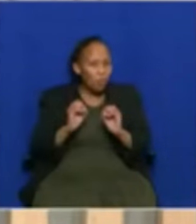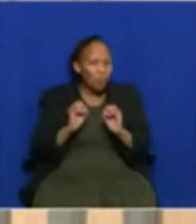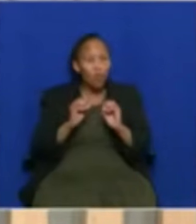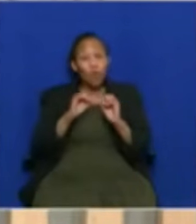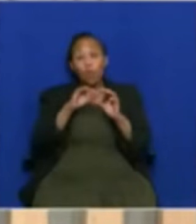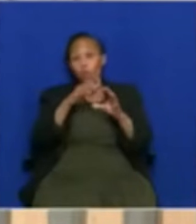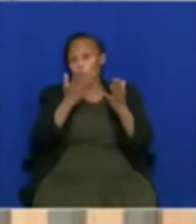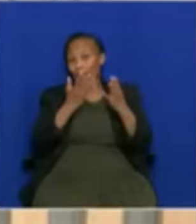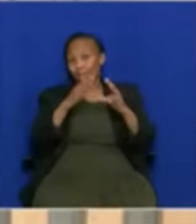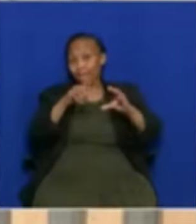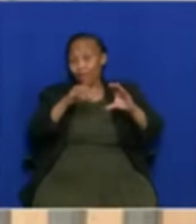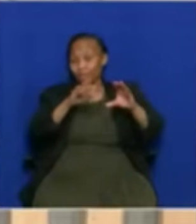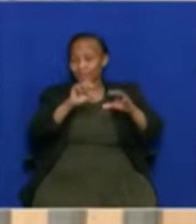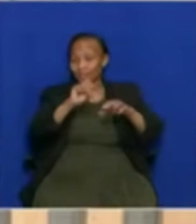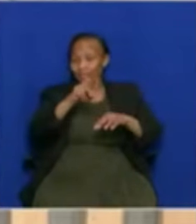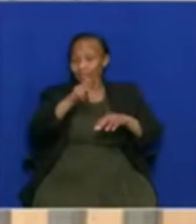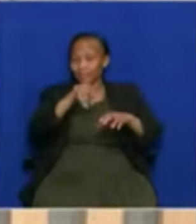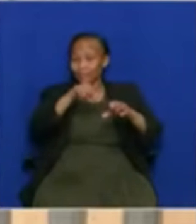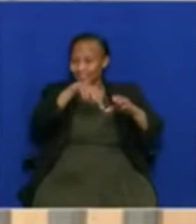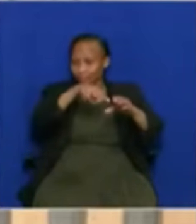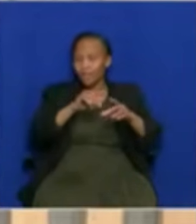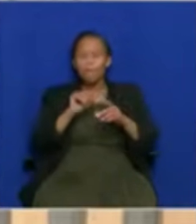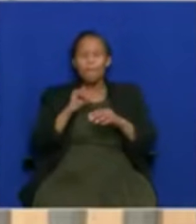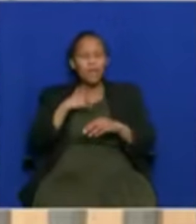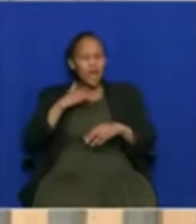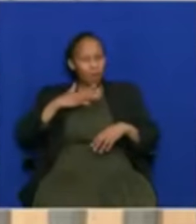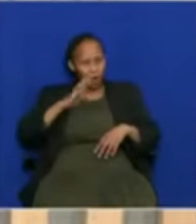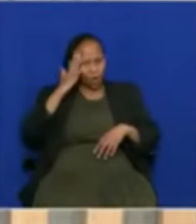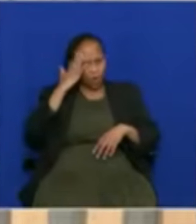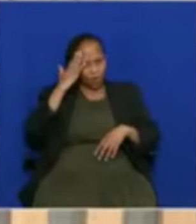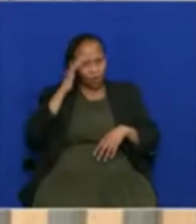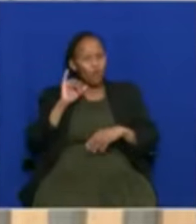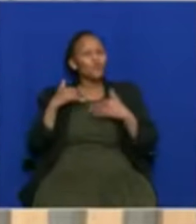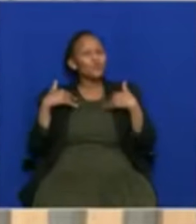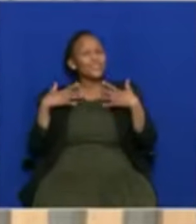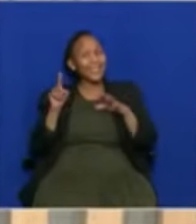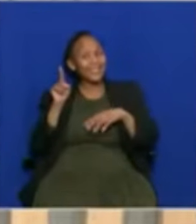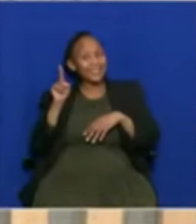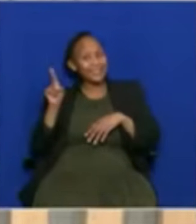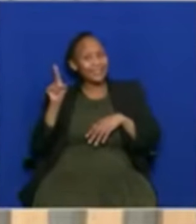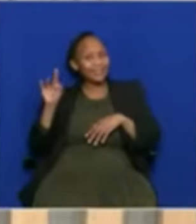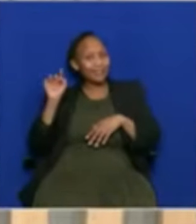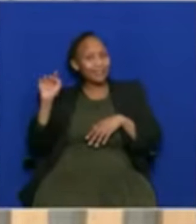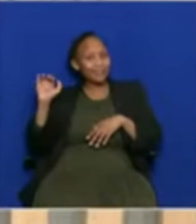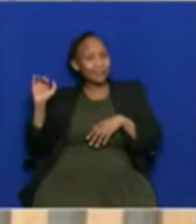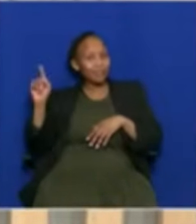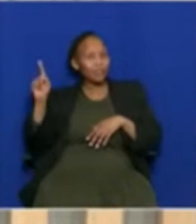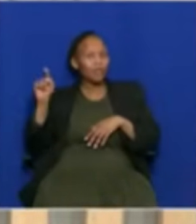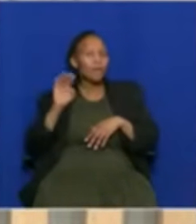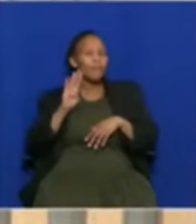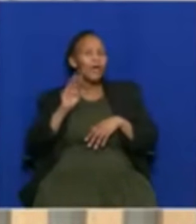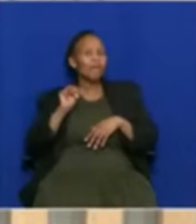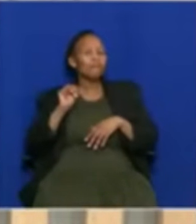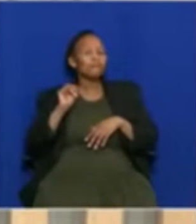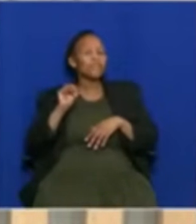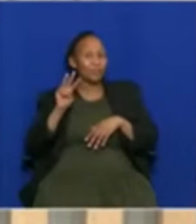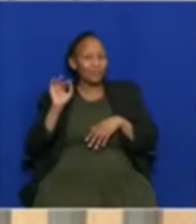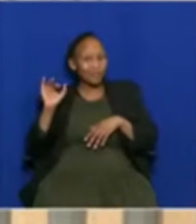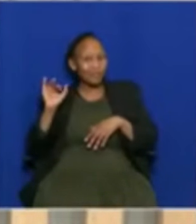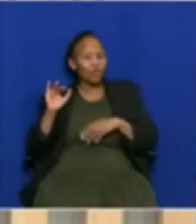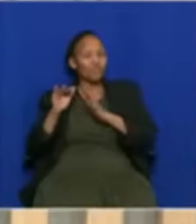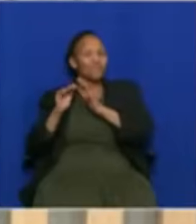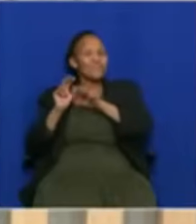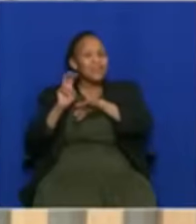why do you start at BMW with these specific documents request for these specific documents? What informed